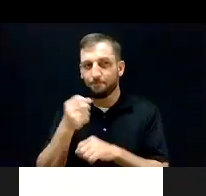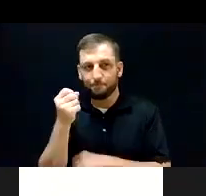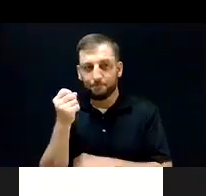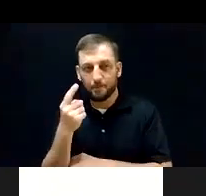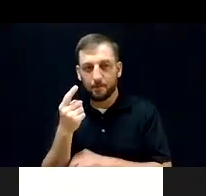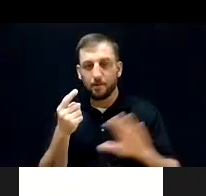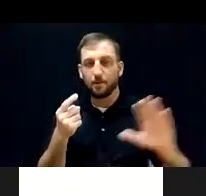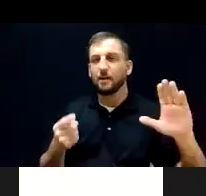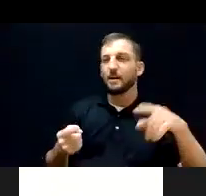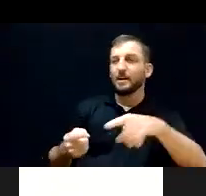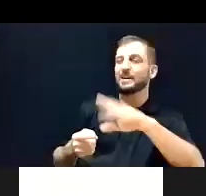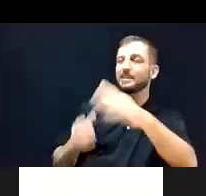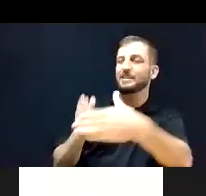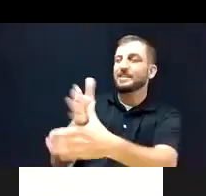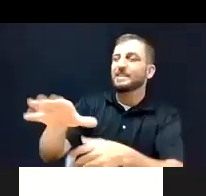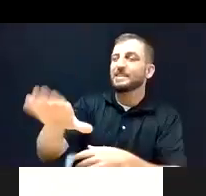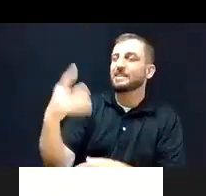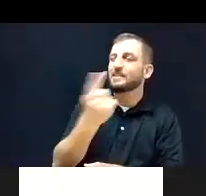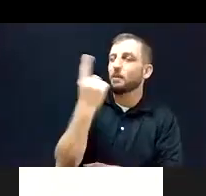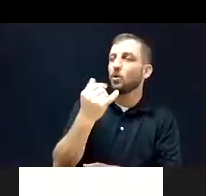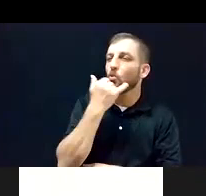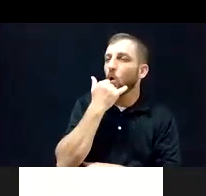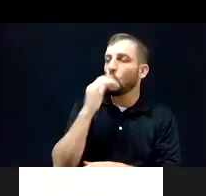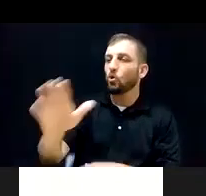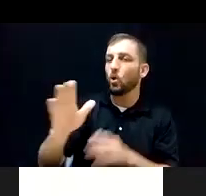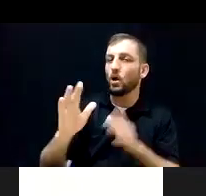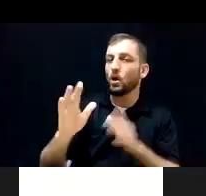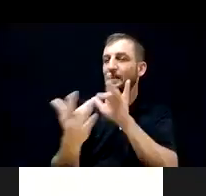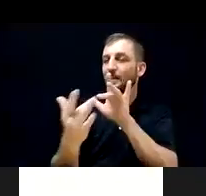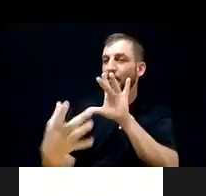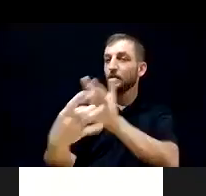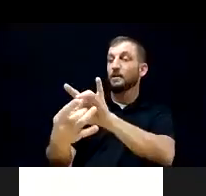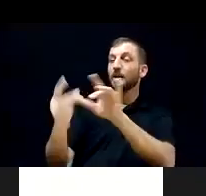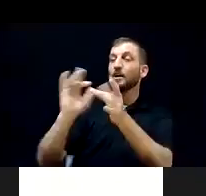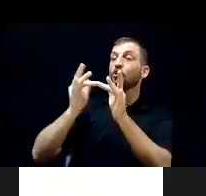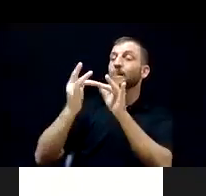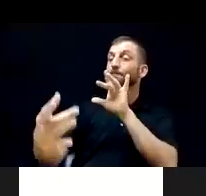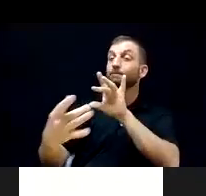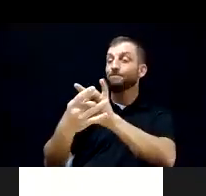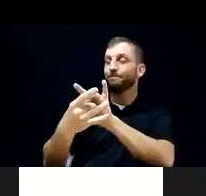Cindy, there's something happening with your connection. We can't hear you.